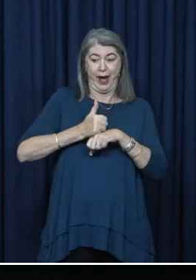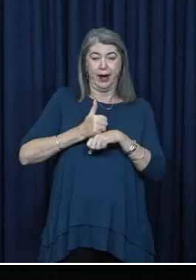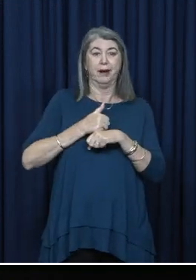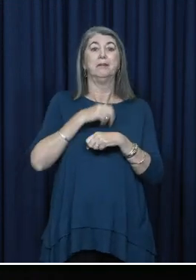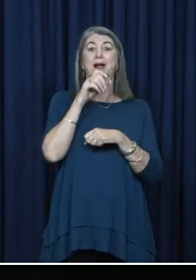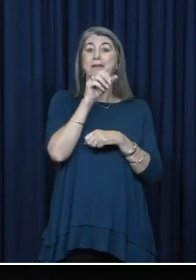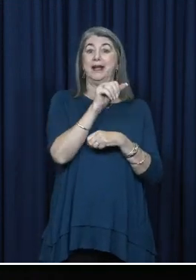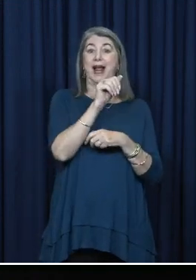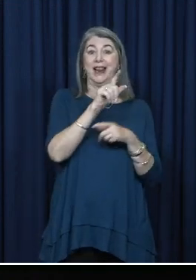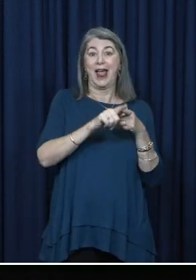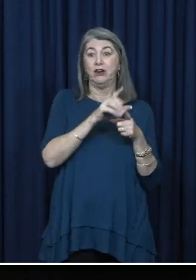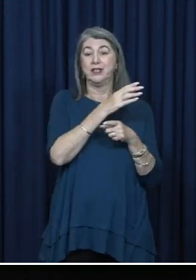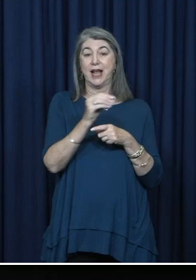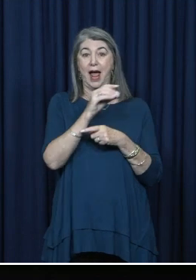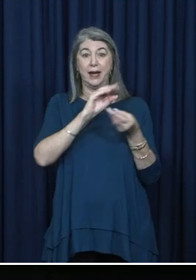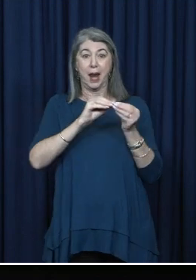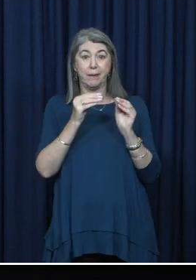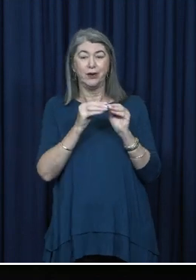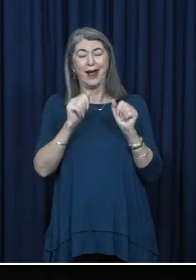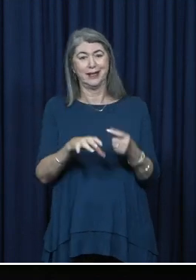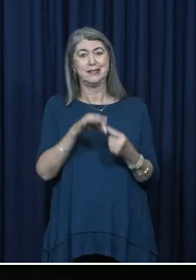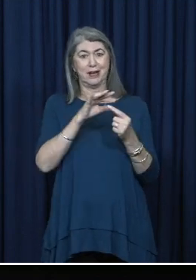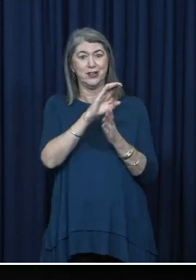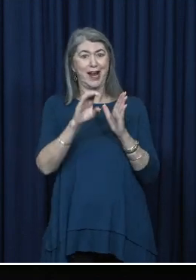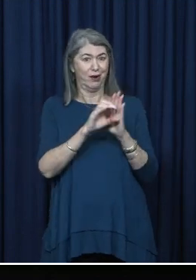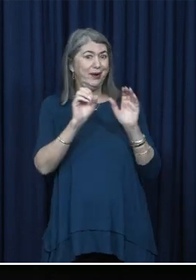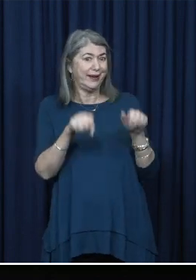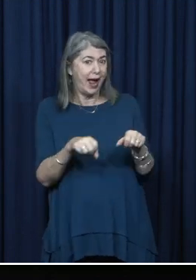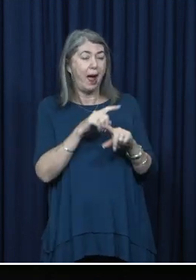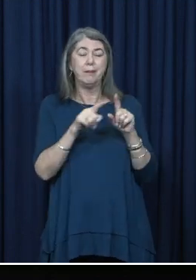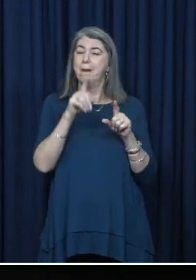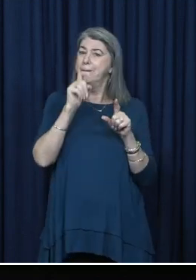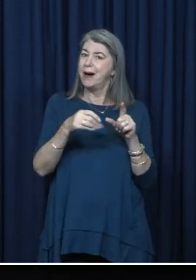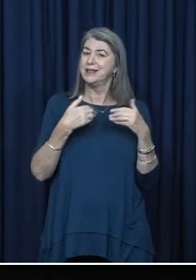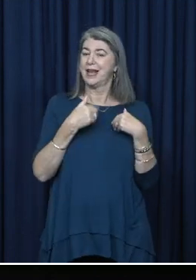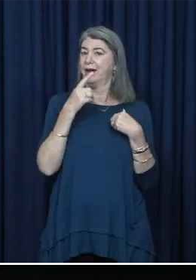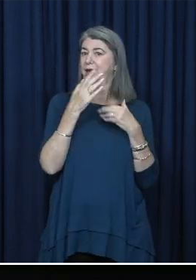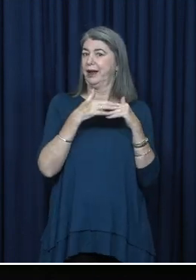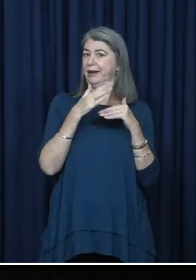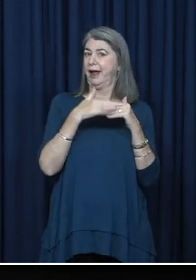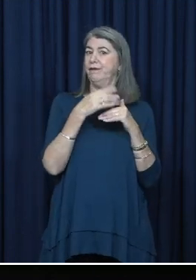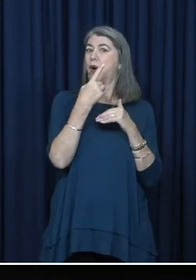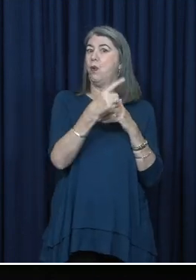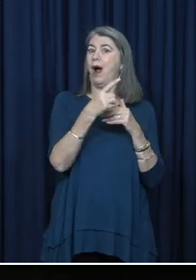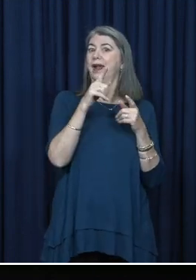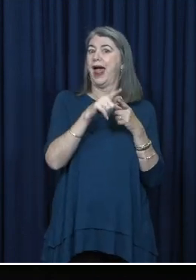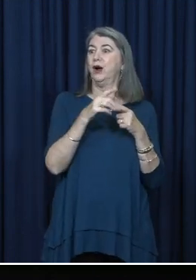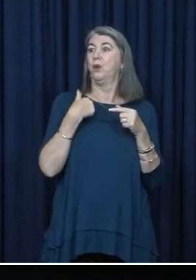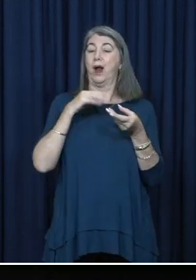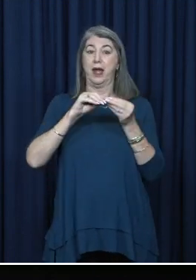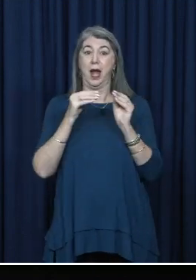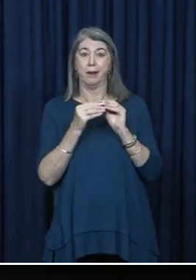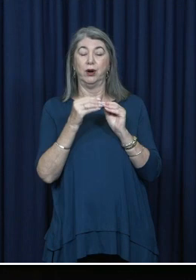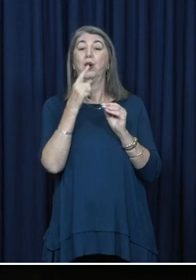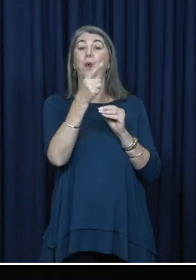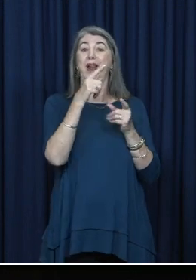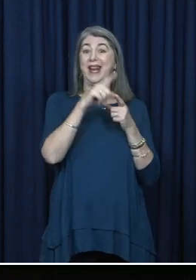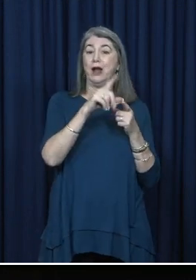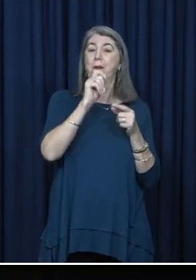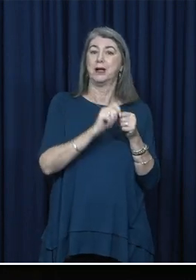alphanumeric. You can use special characters if you choose to do so, but you must have at least 1 letter and 1 number, and 1 letter has to be